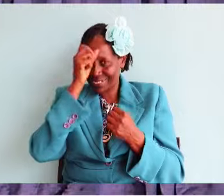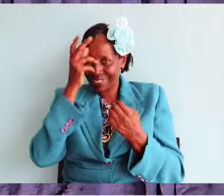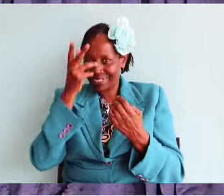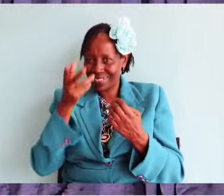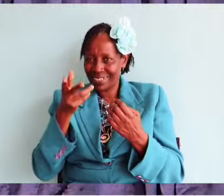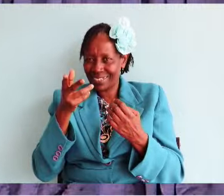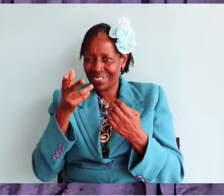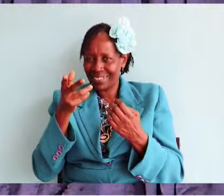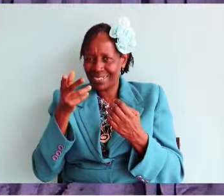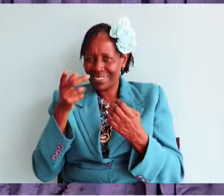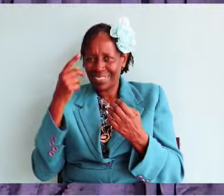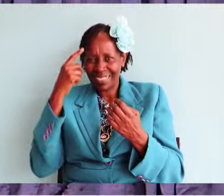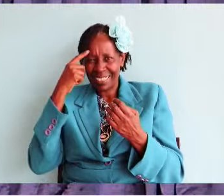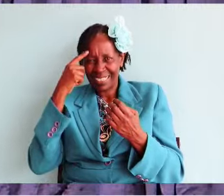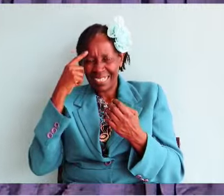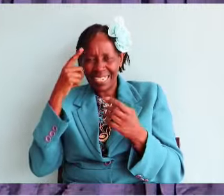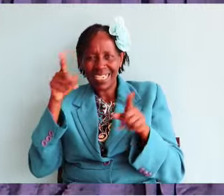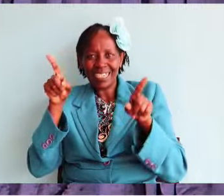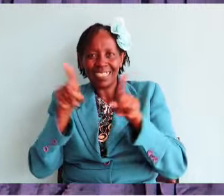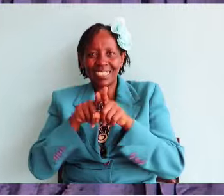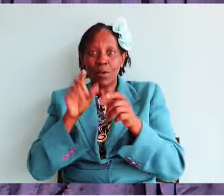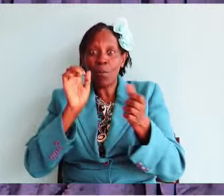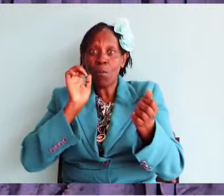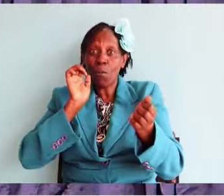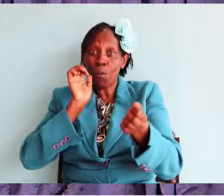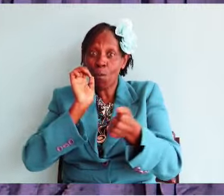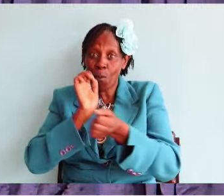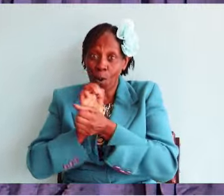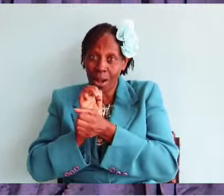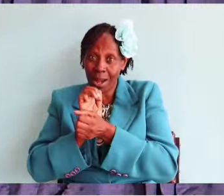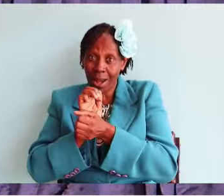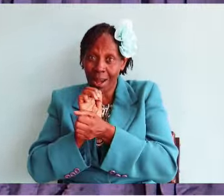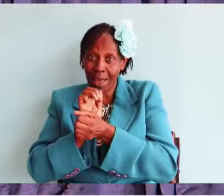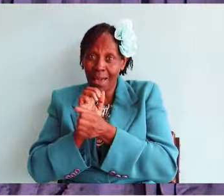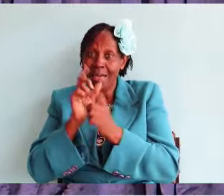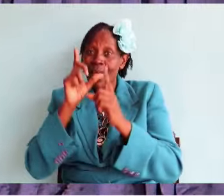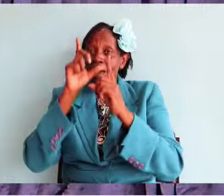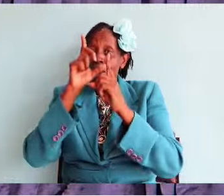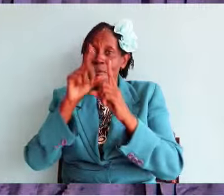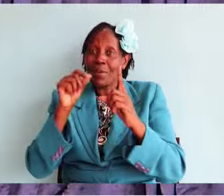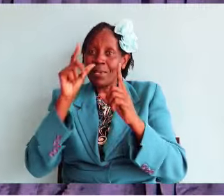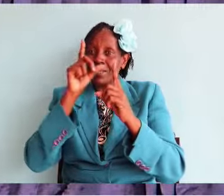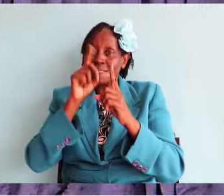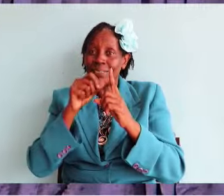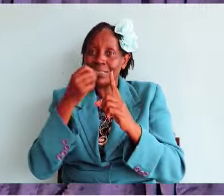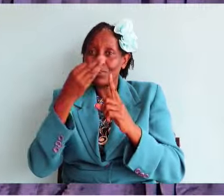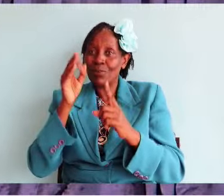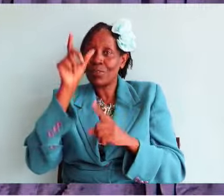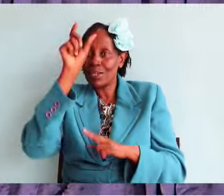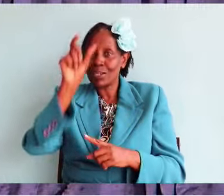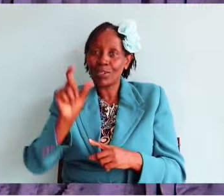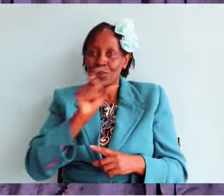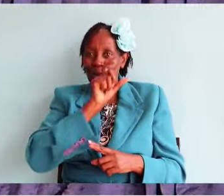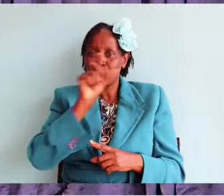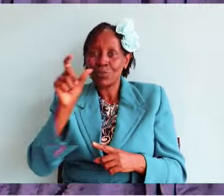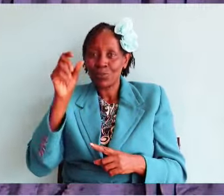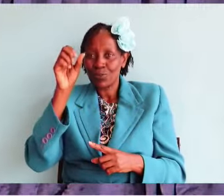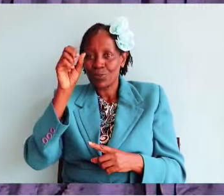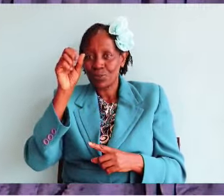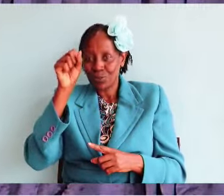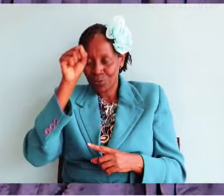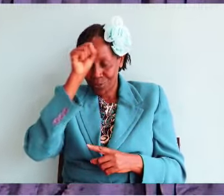Just like the Apostle Paul said, the message of the cross is foolishness to those who